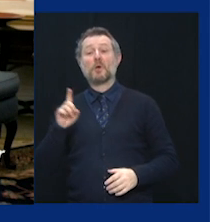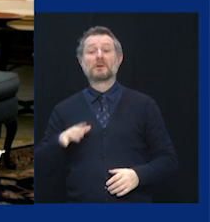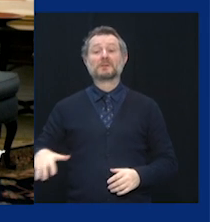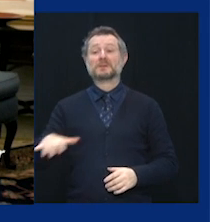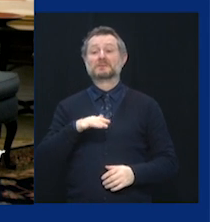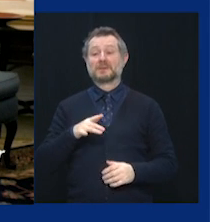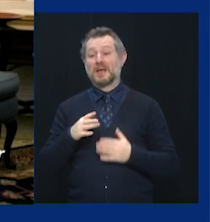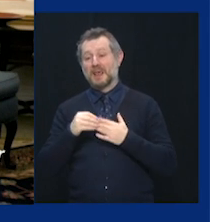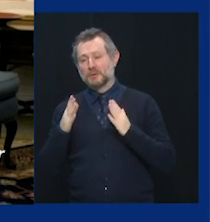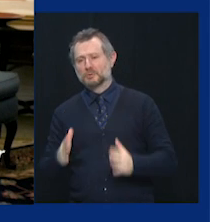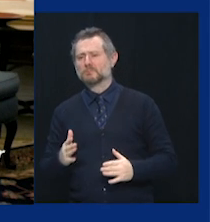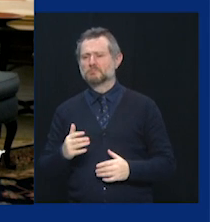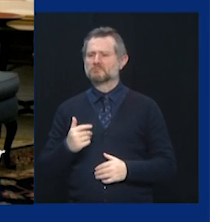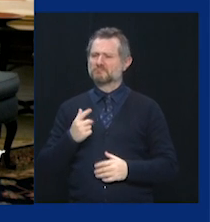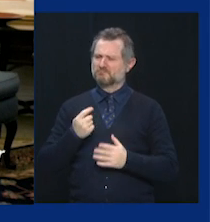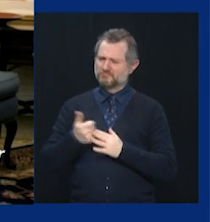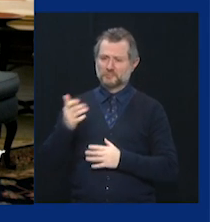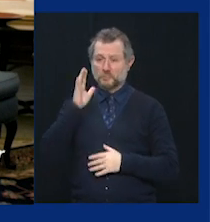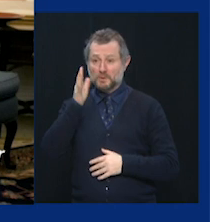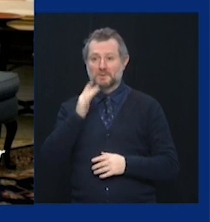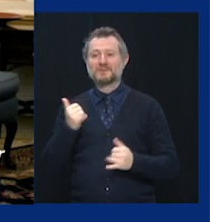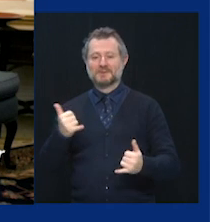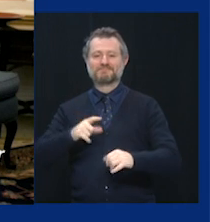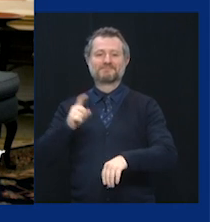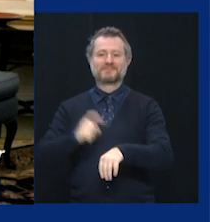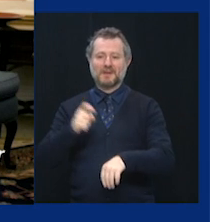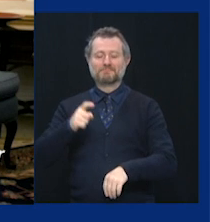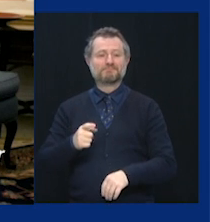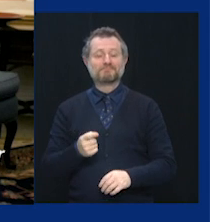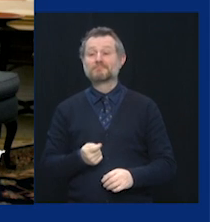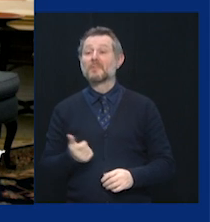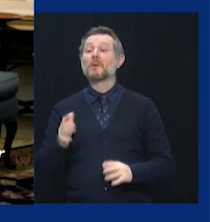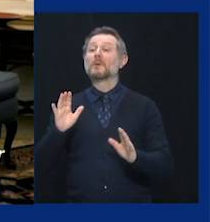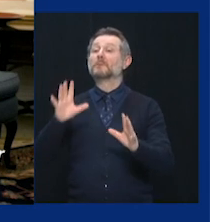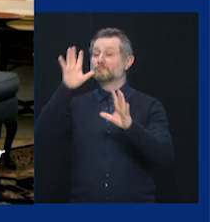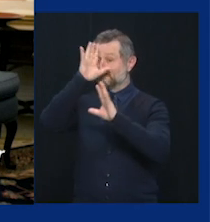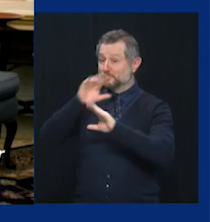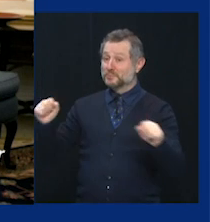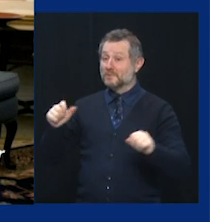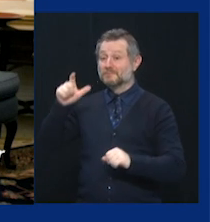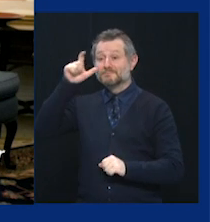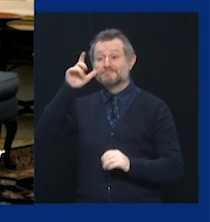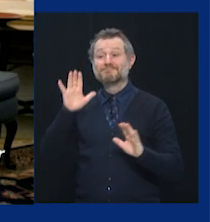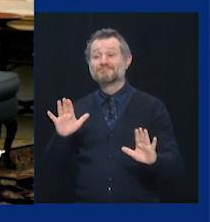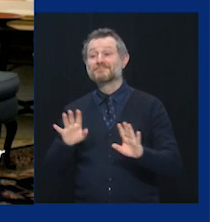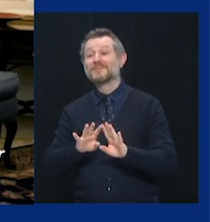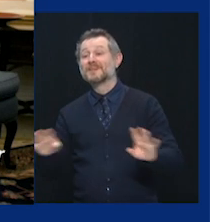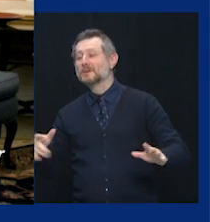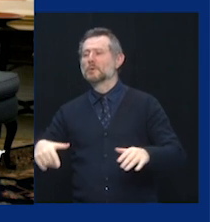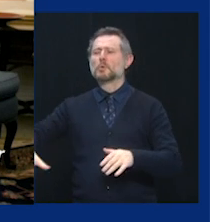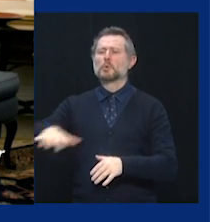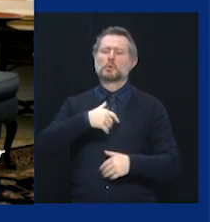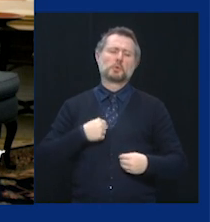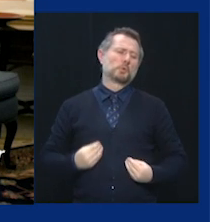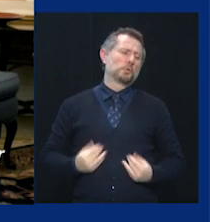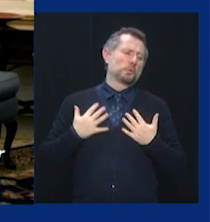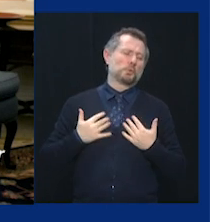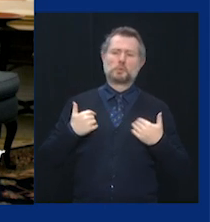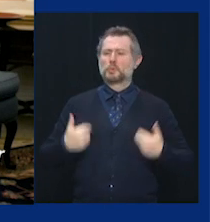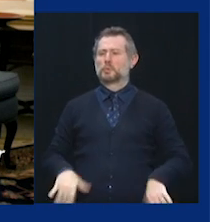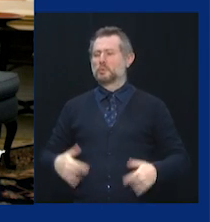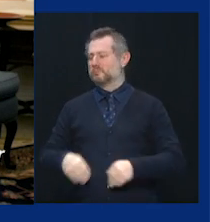Also, the President Biden's team is a welcome relief. The COVID task